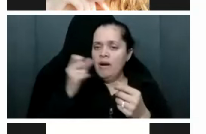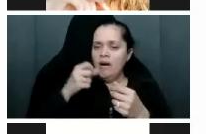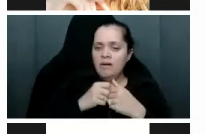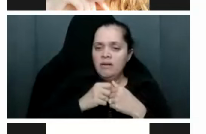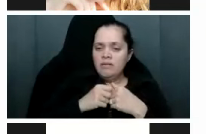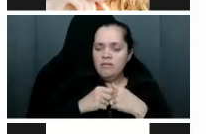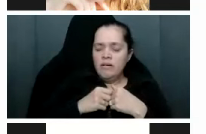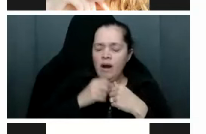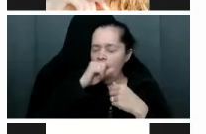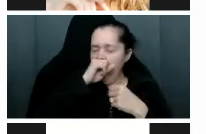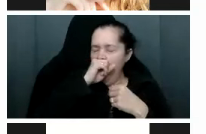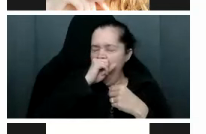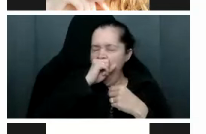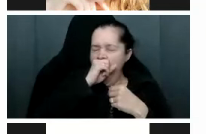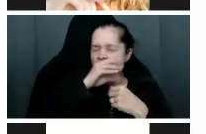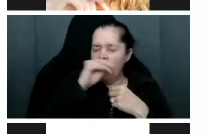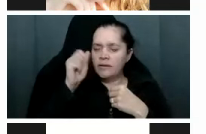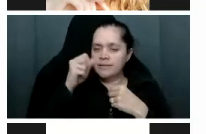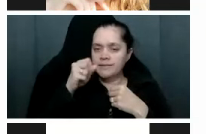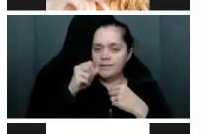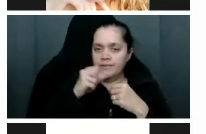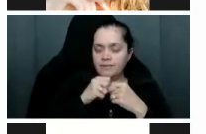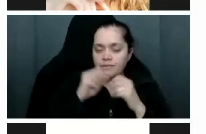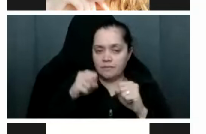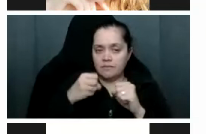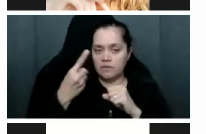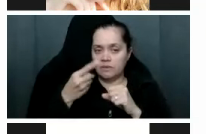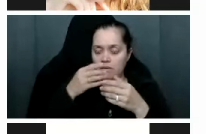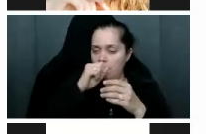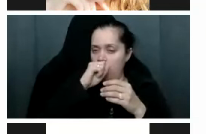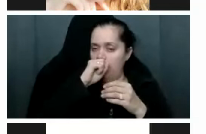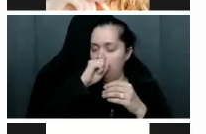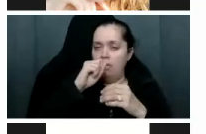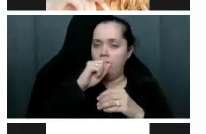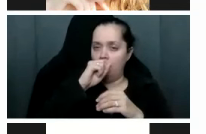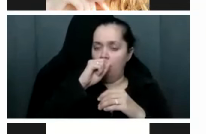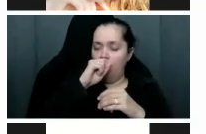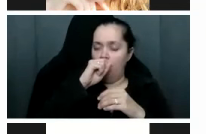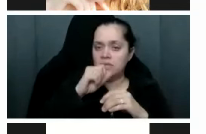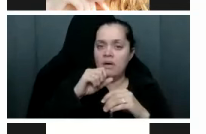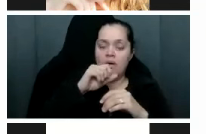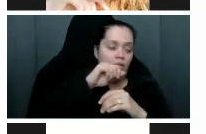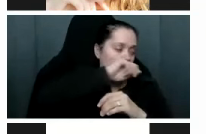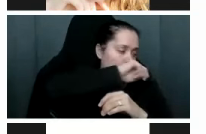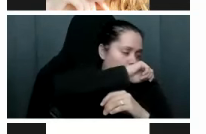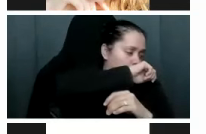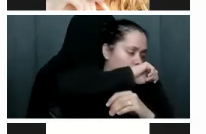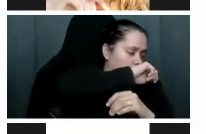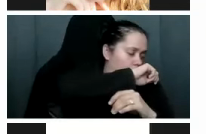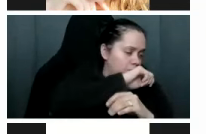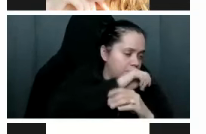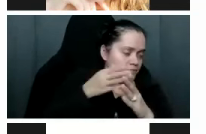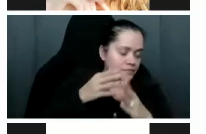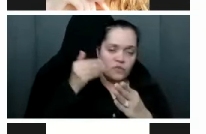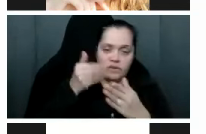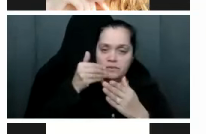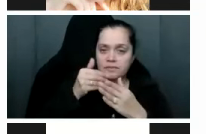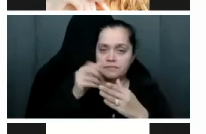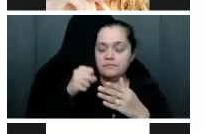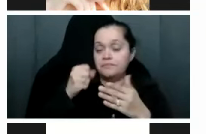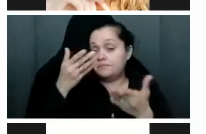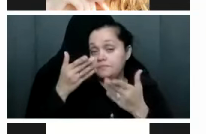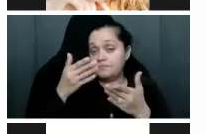camera on. And yeah, that could be one intangible. So that if you're really close at the end, and I've